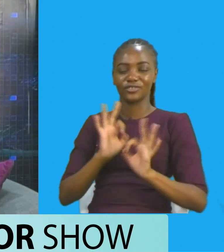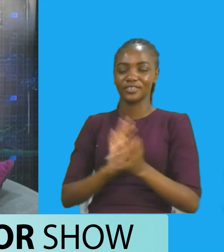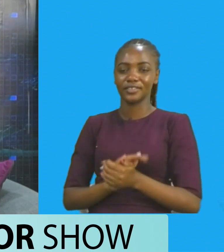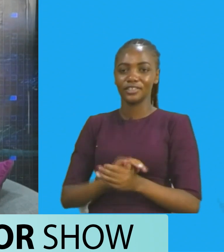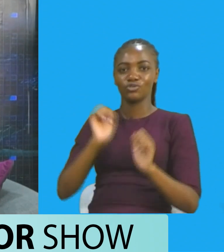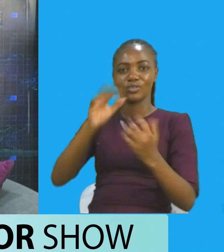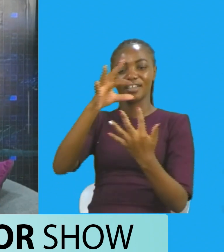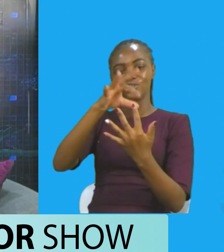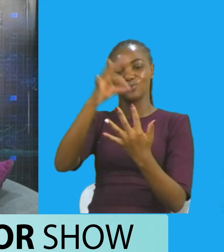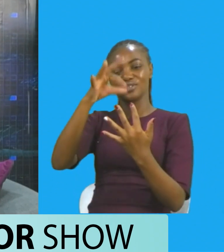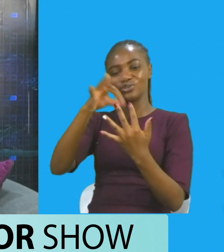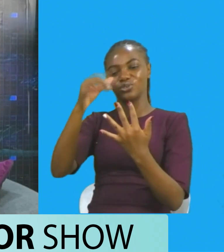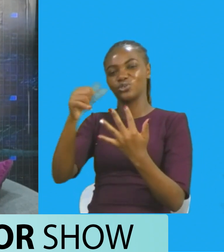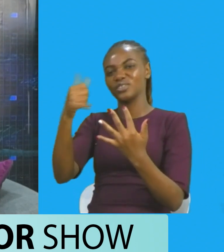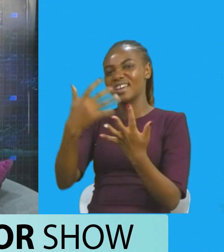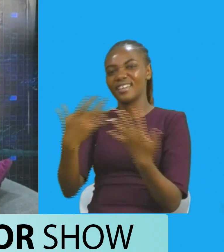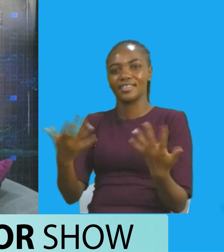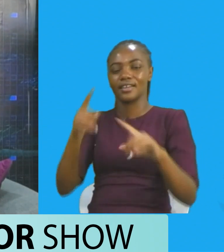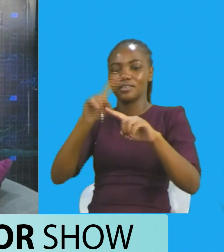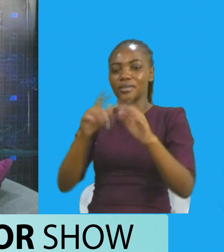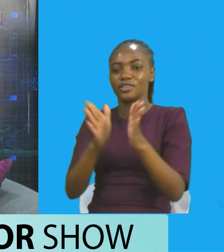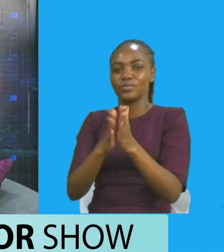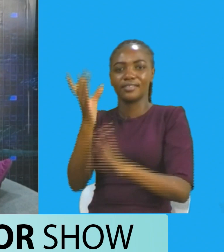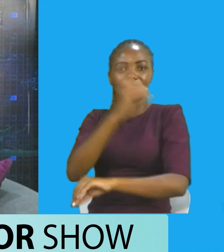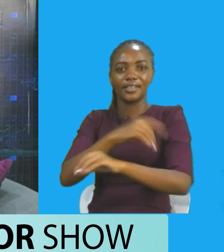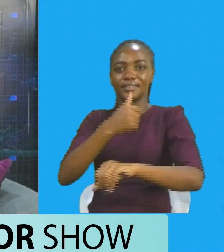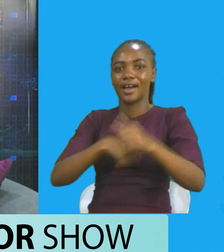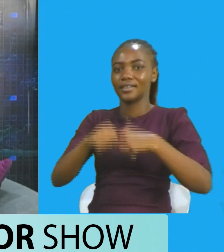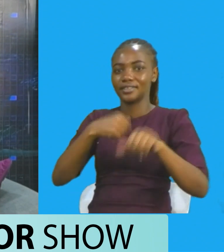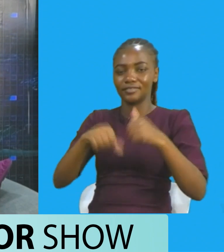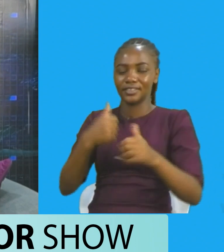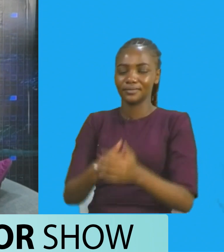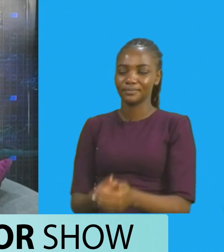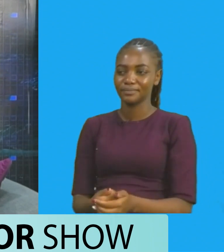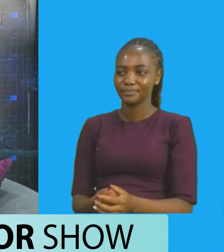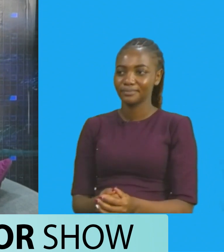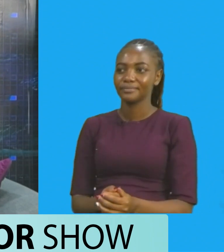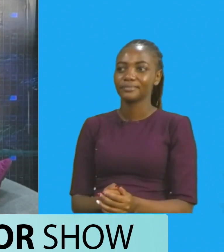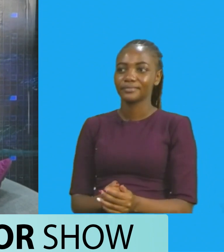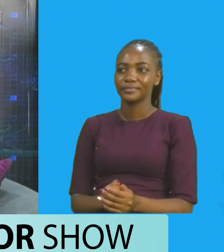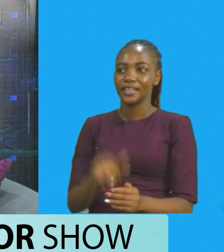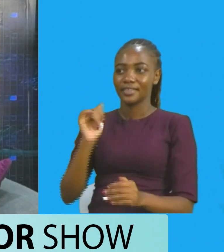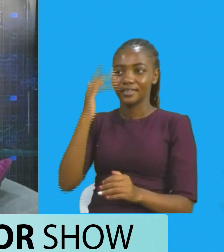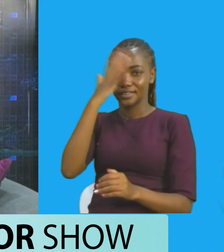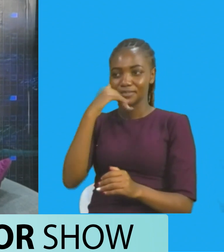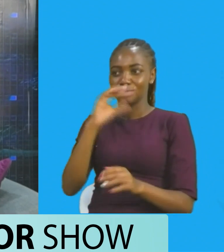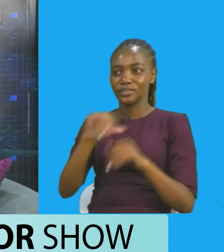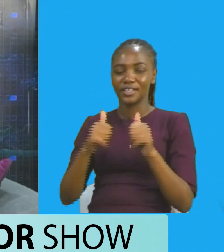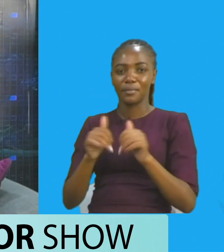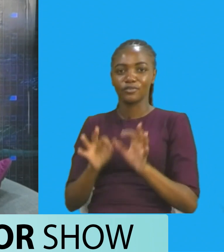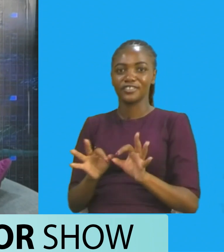wear. Depending on the activity of the day, that determines what you want to wear. That is the beauty about fashion.